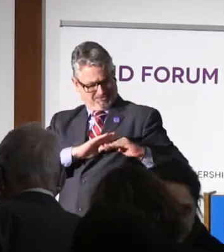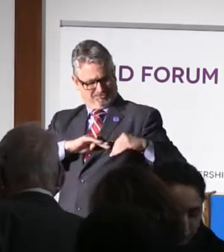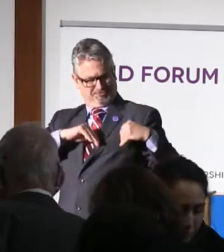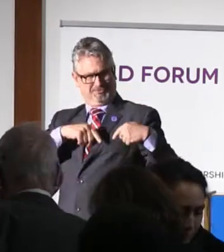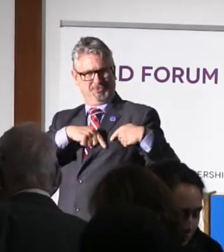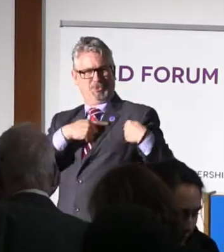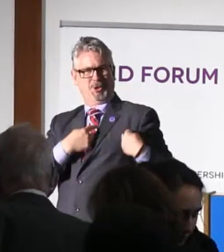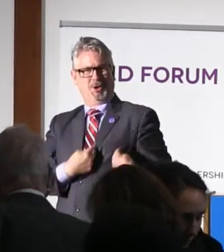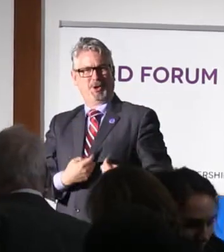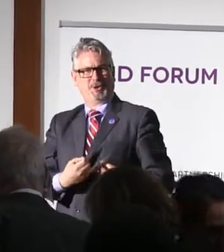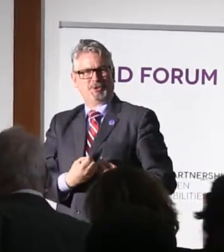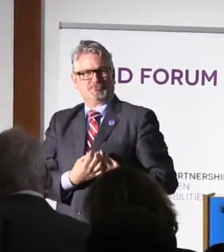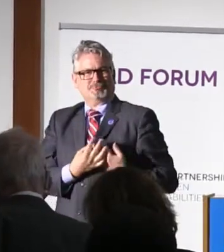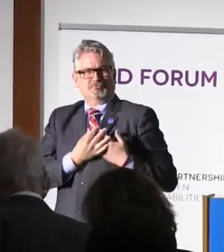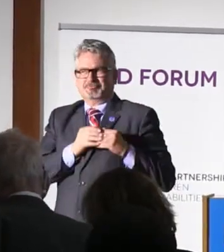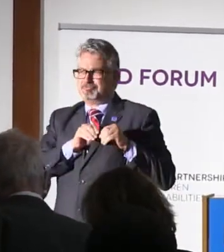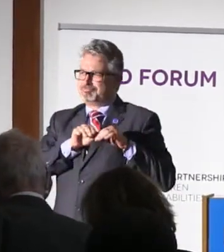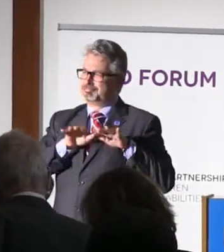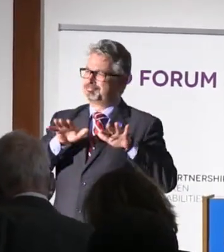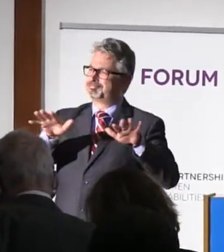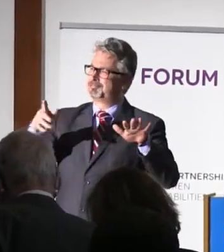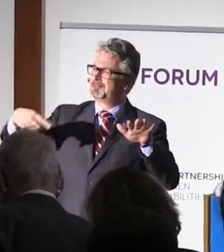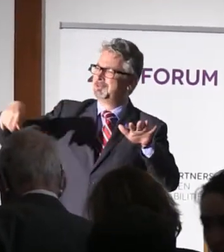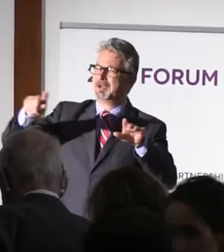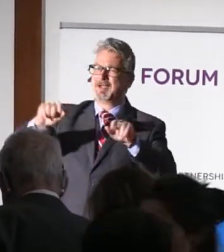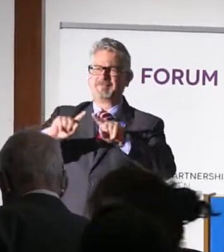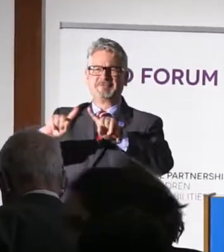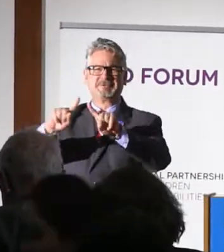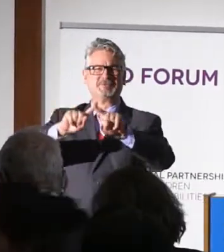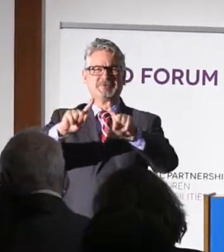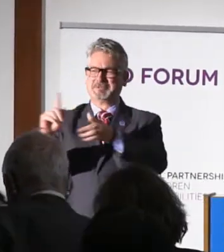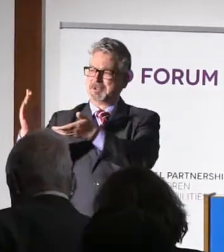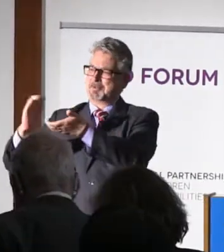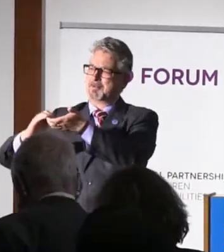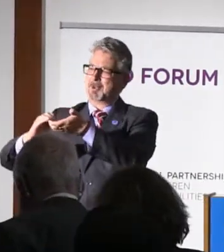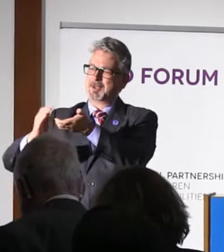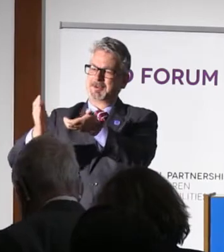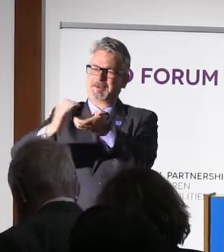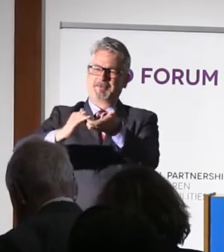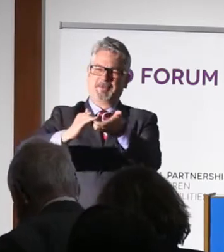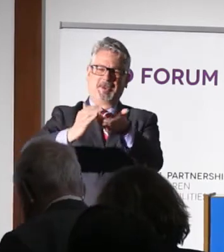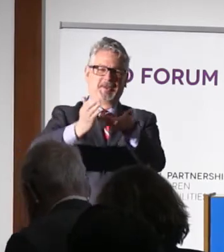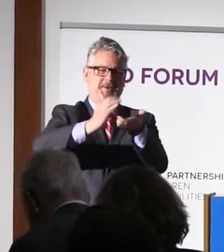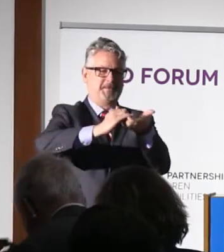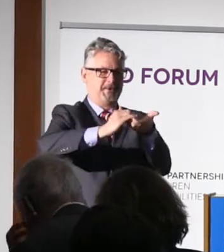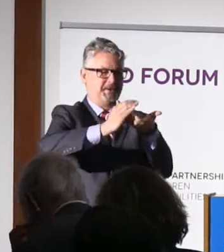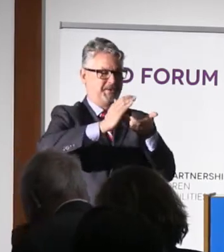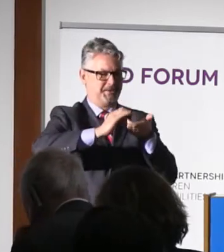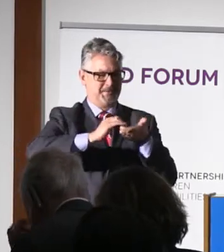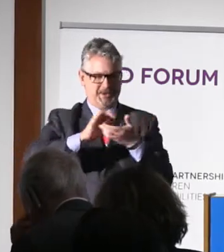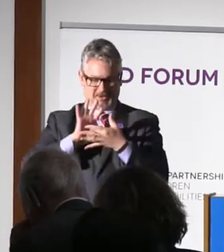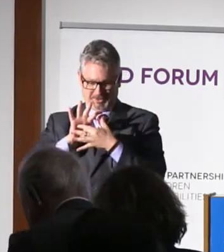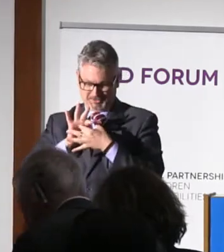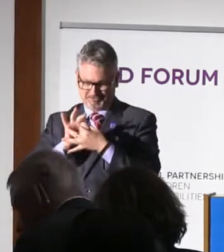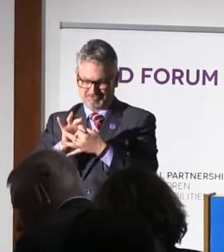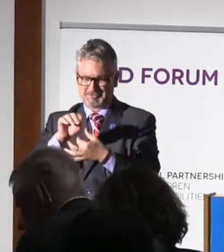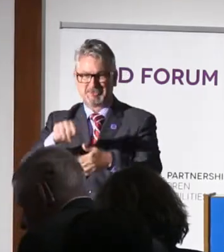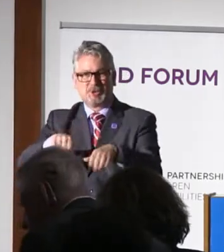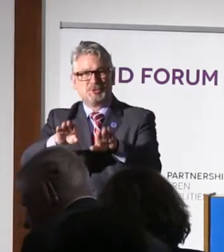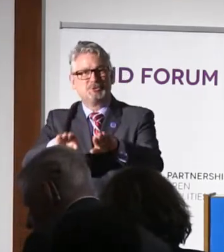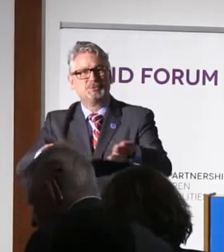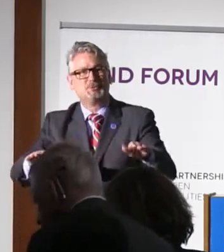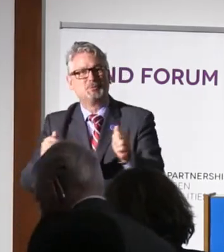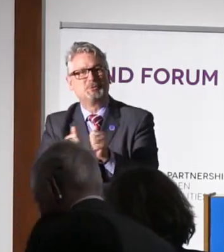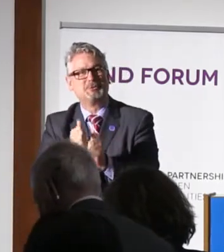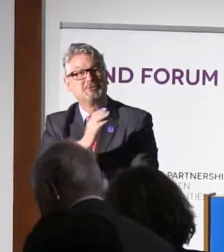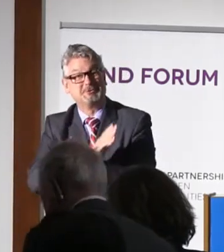And this morning, I was so happy to see, and my heart was so happy that it was smiling,